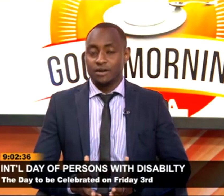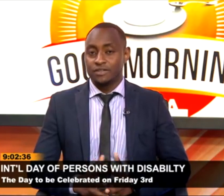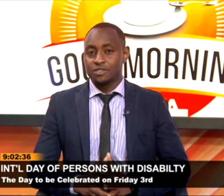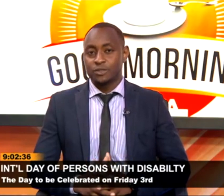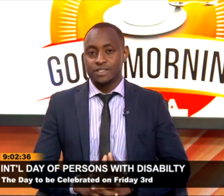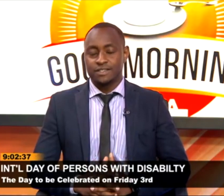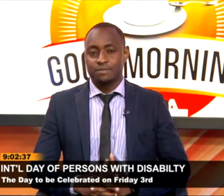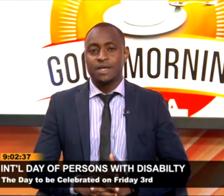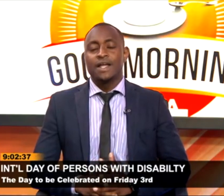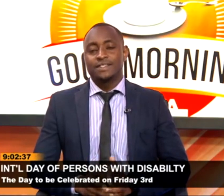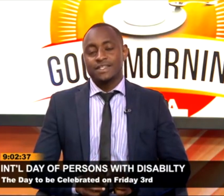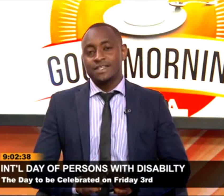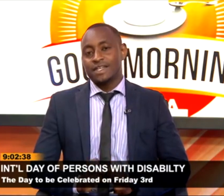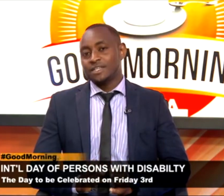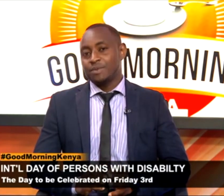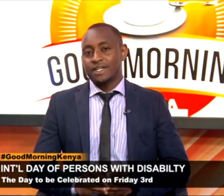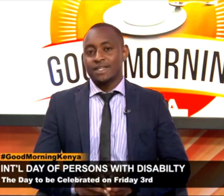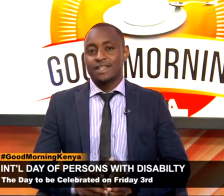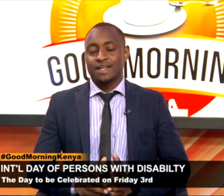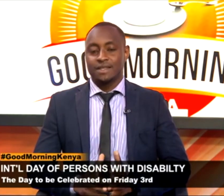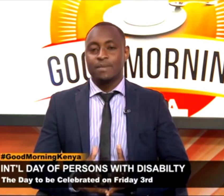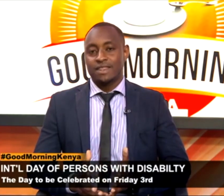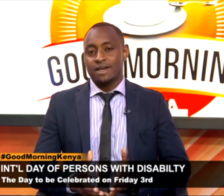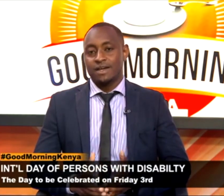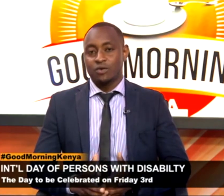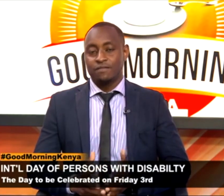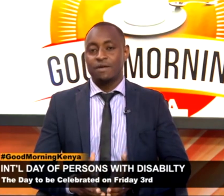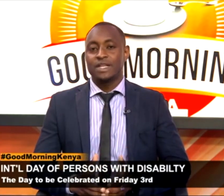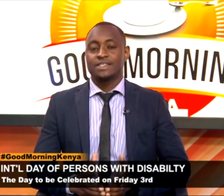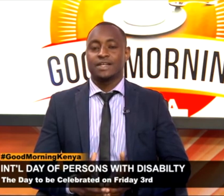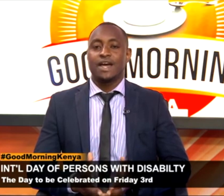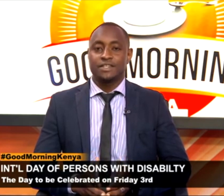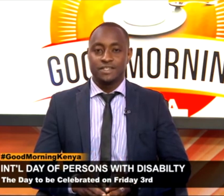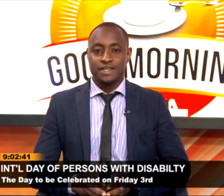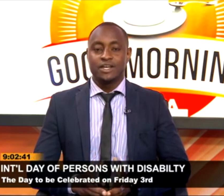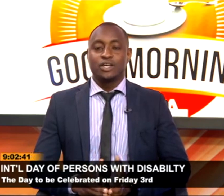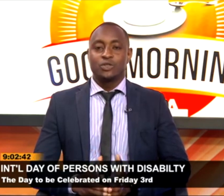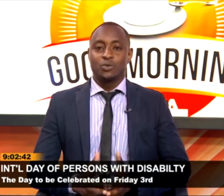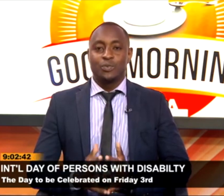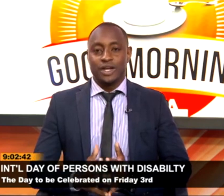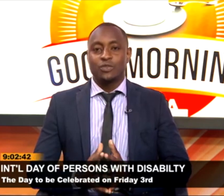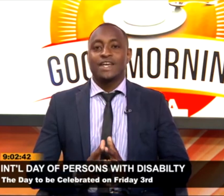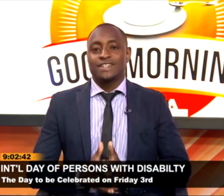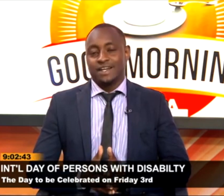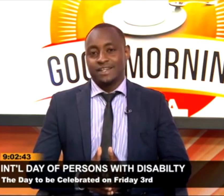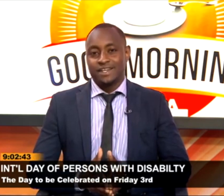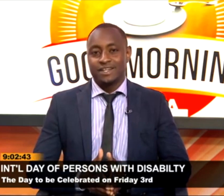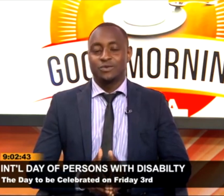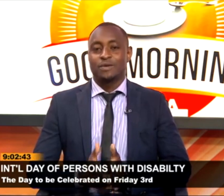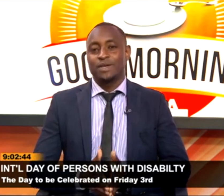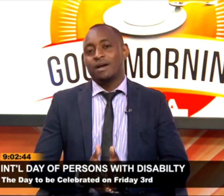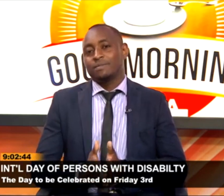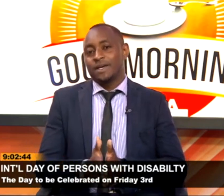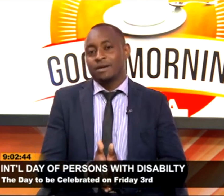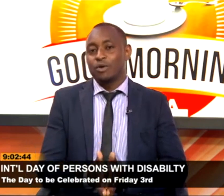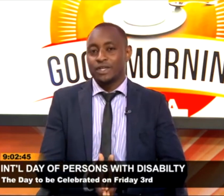and our transport system. Just this aspect that the mother or the family is encouraged to bring out their child